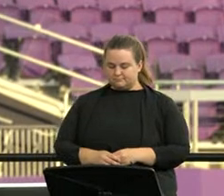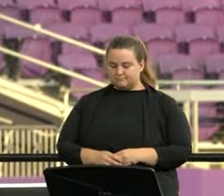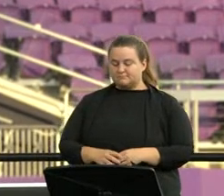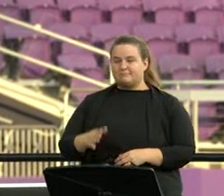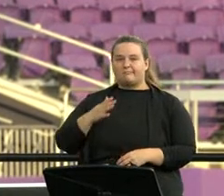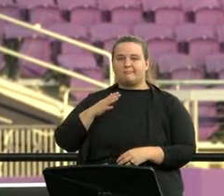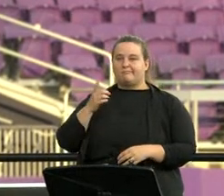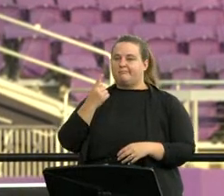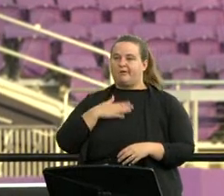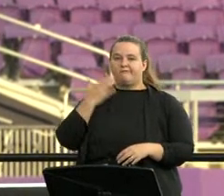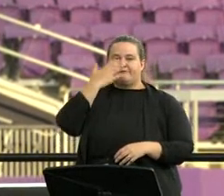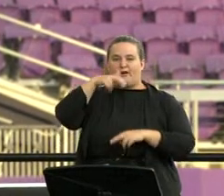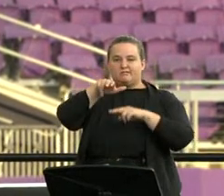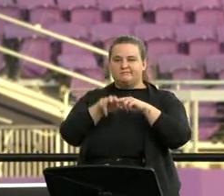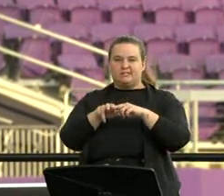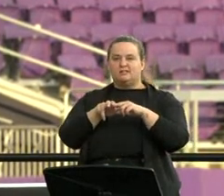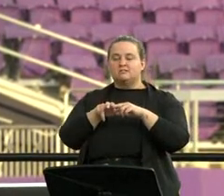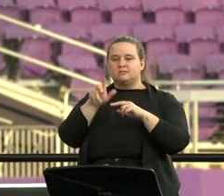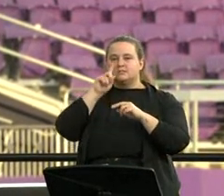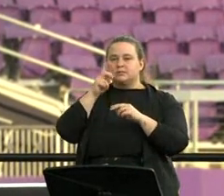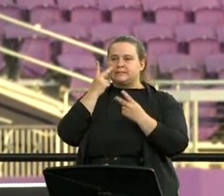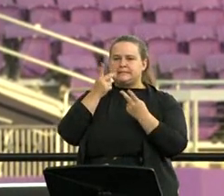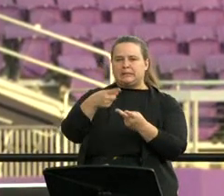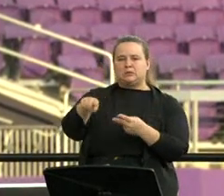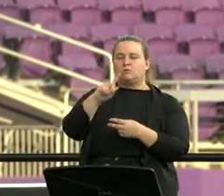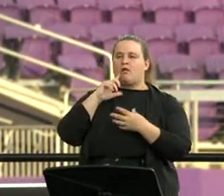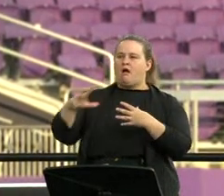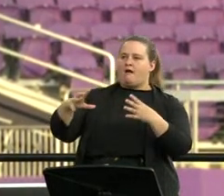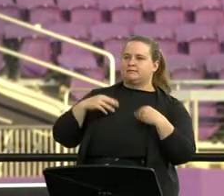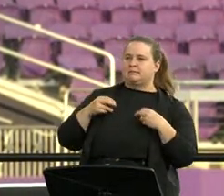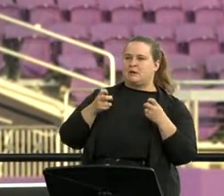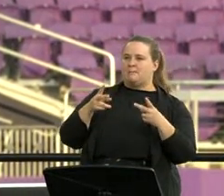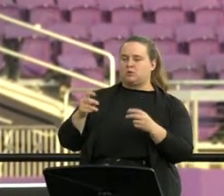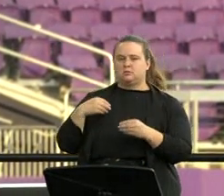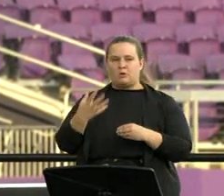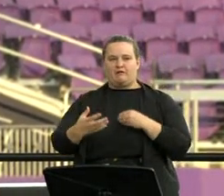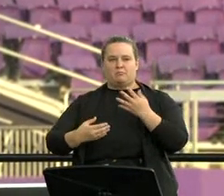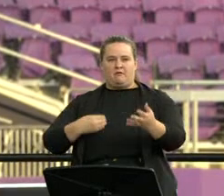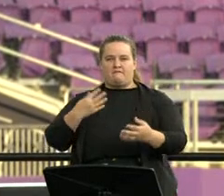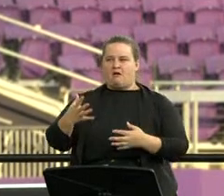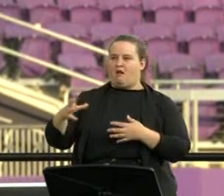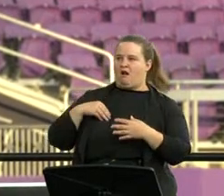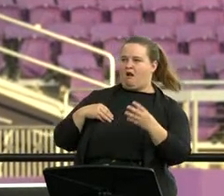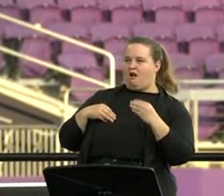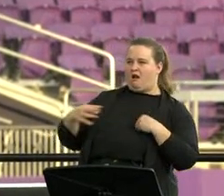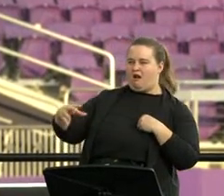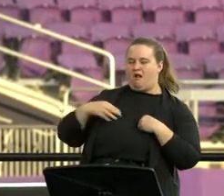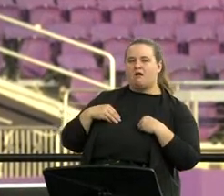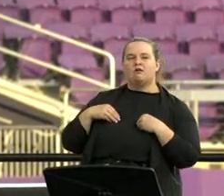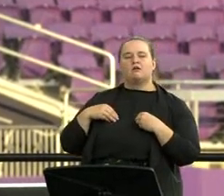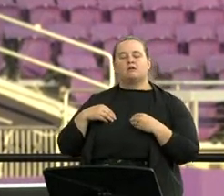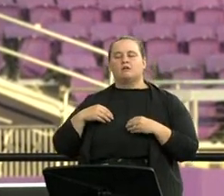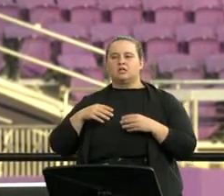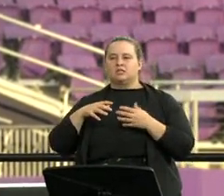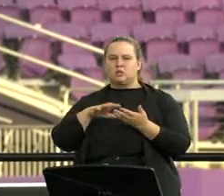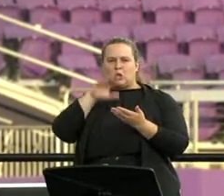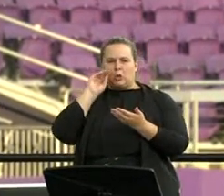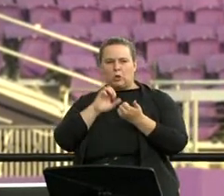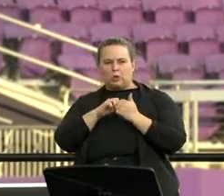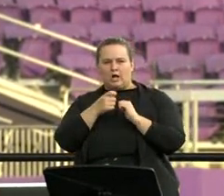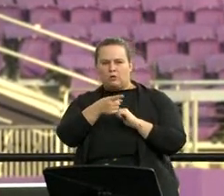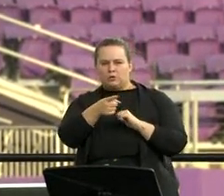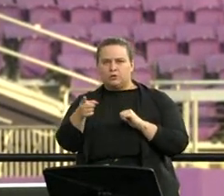view seat to watch you embrace the opportunities this school district provides to learning about how you